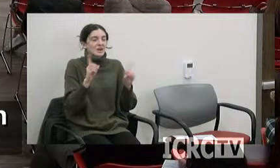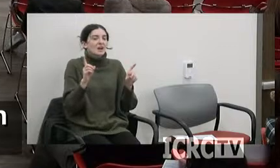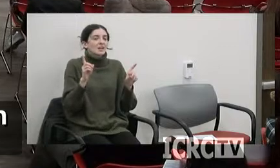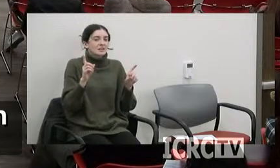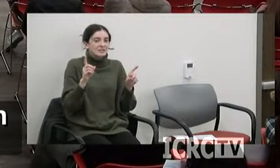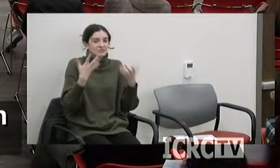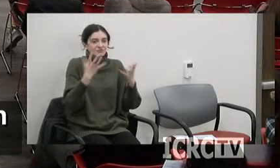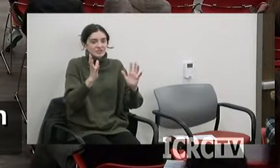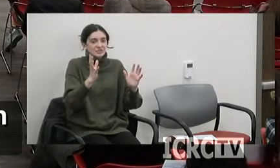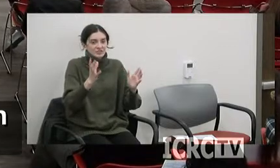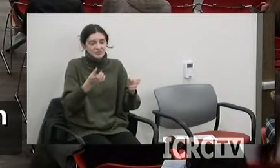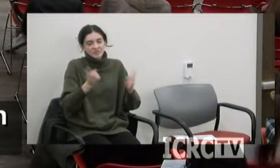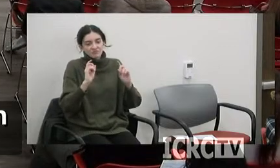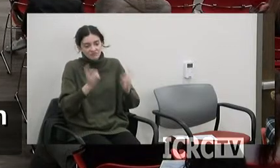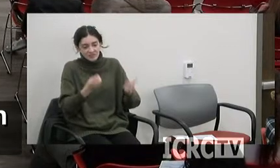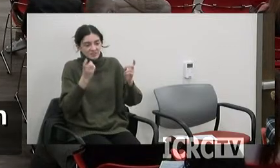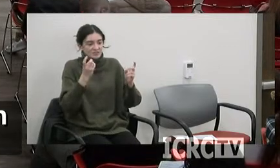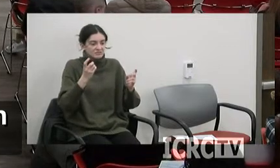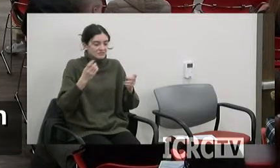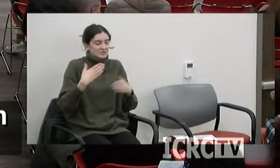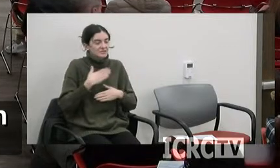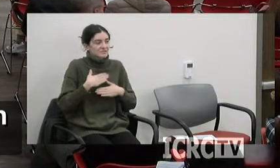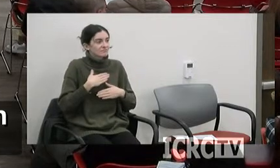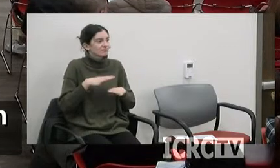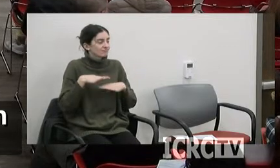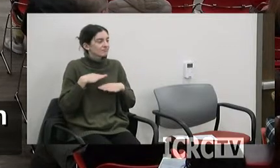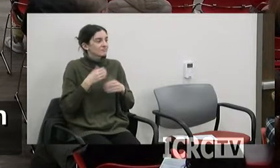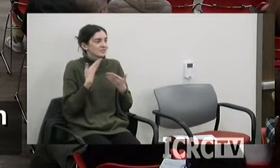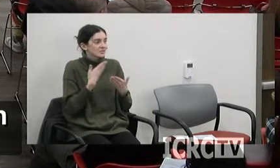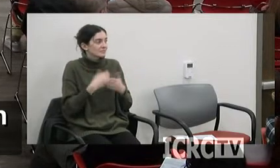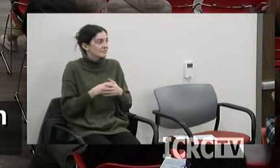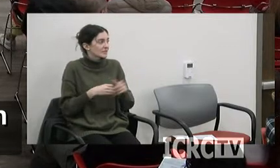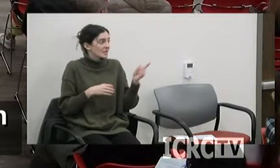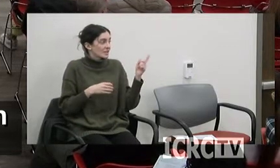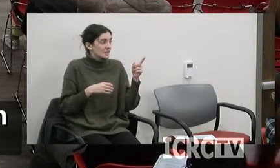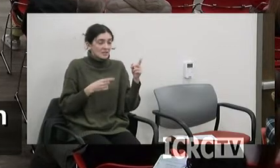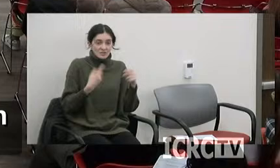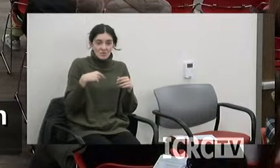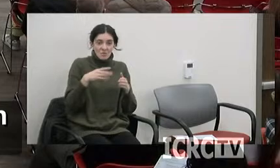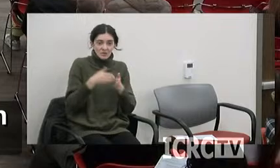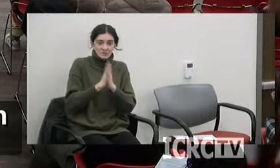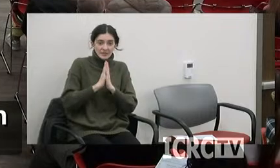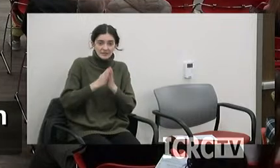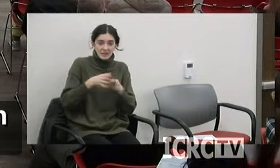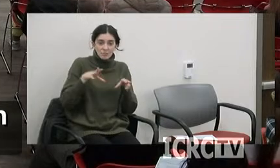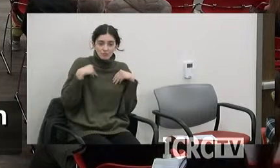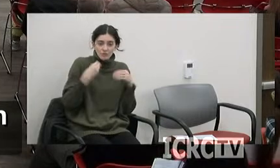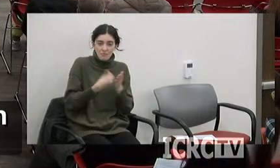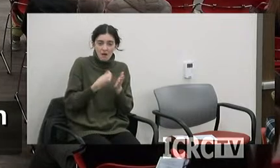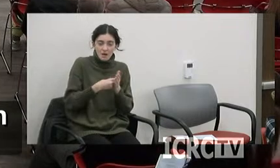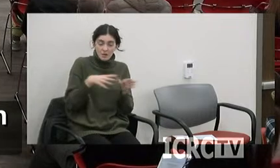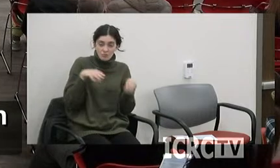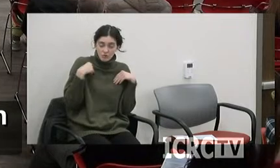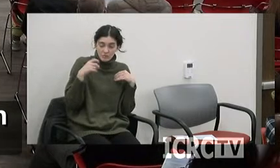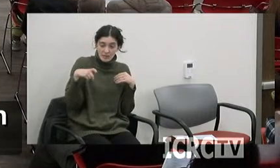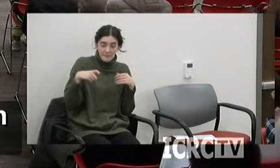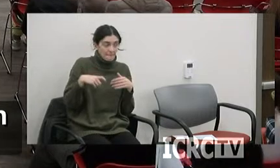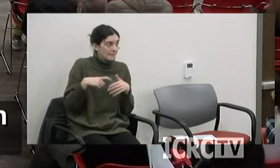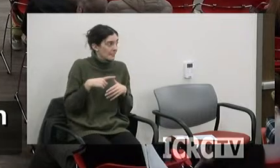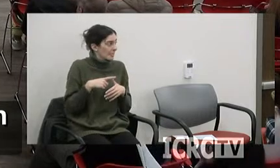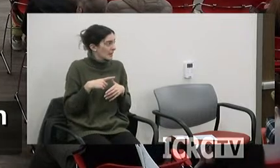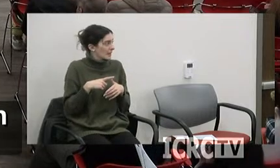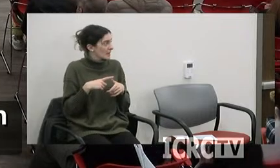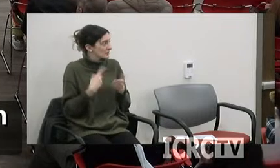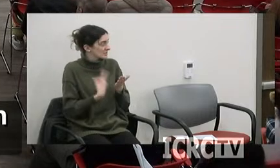Okay, I need a motion to approve these 4 donations. So moved. Second. Discussion? I want to